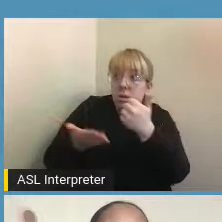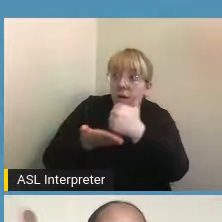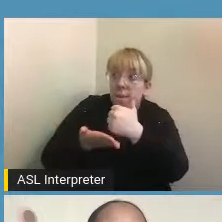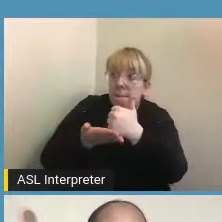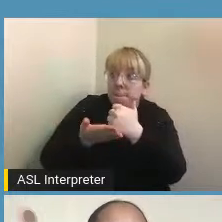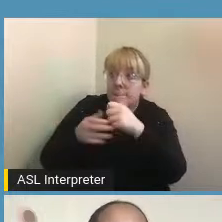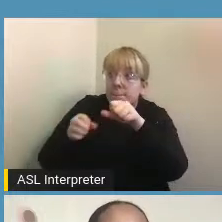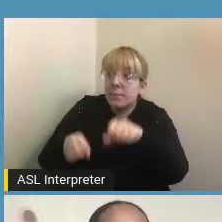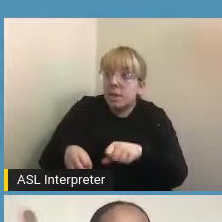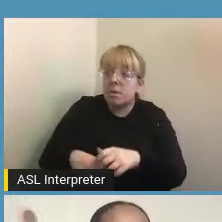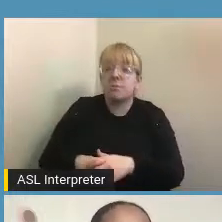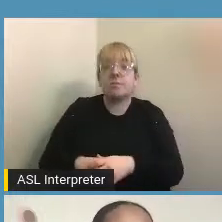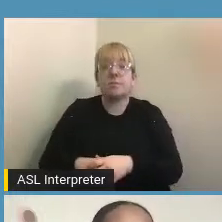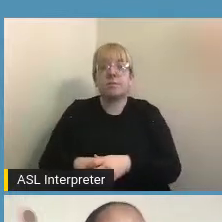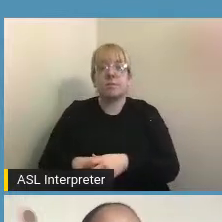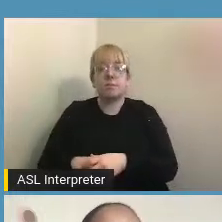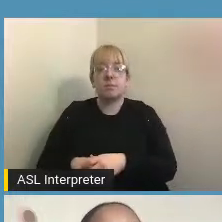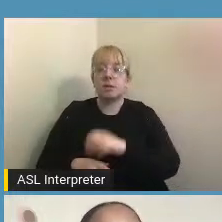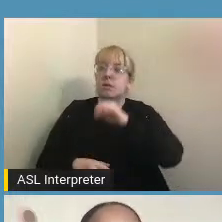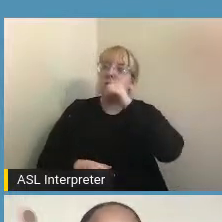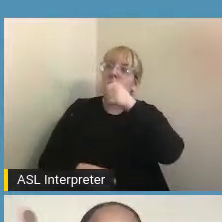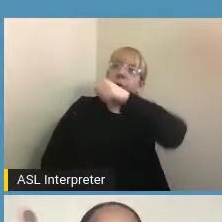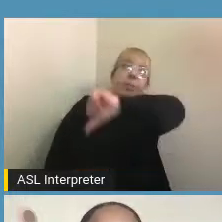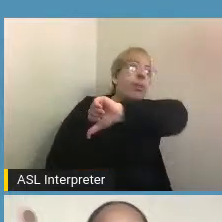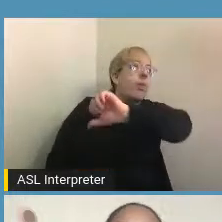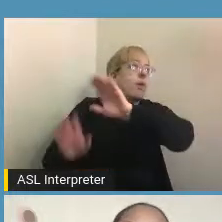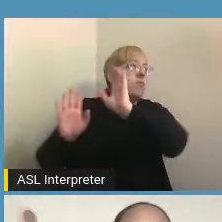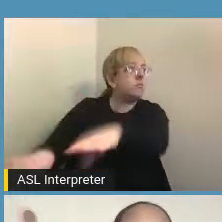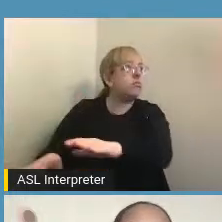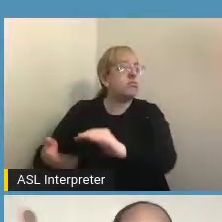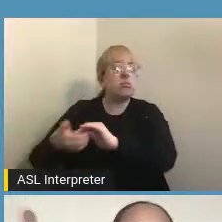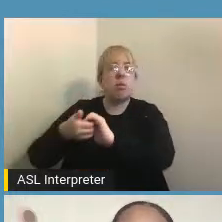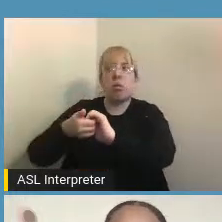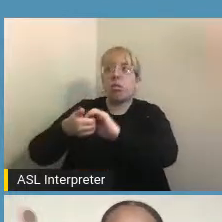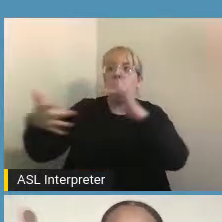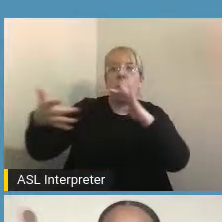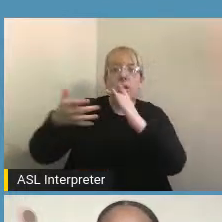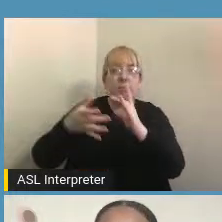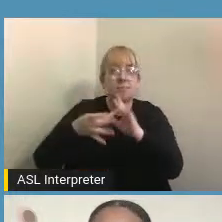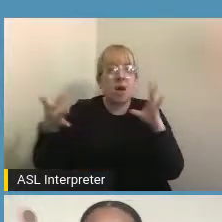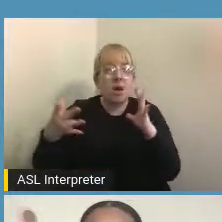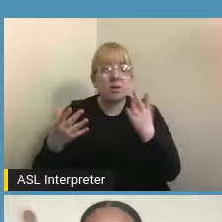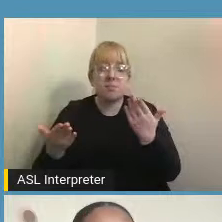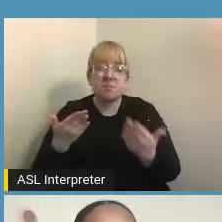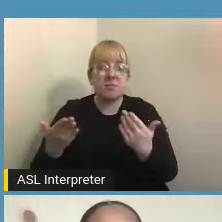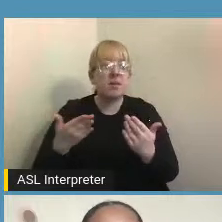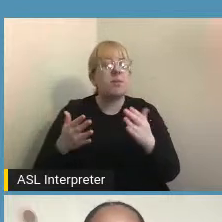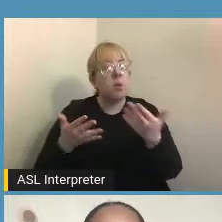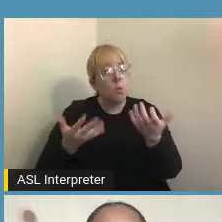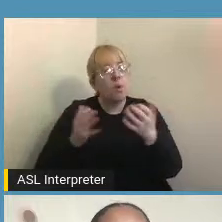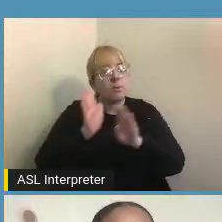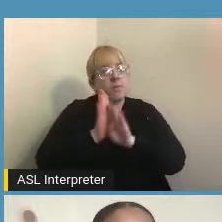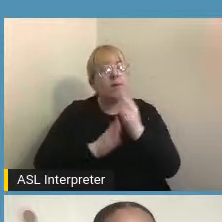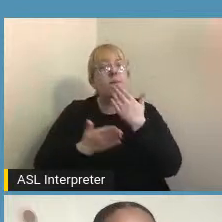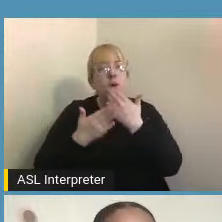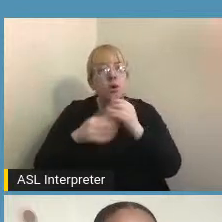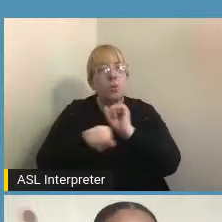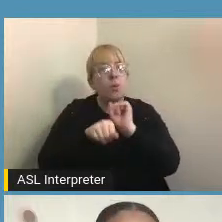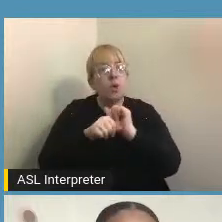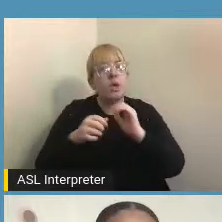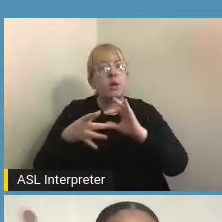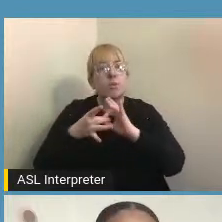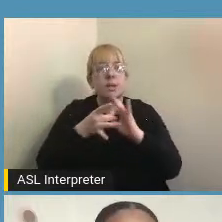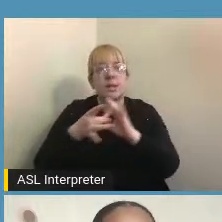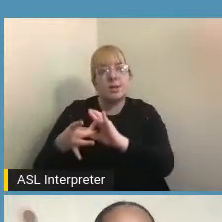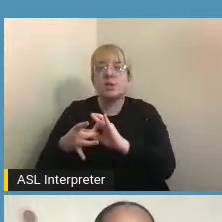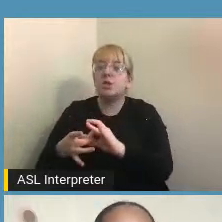way you're not, turning off your partners, because again, you want to have a great working relationship, to make these campaigns